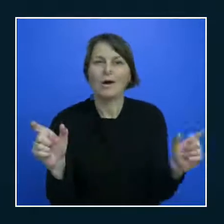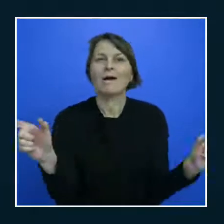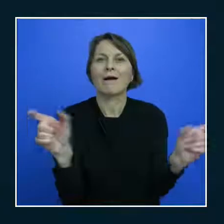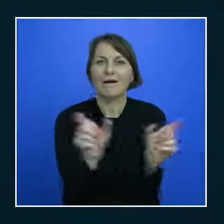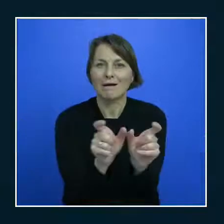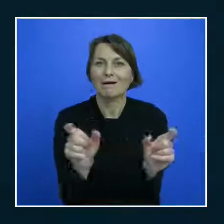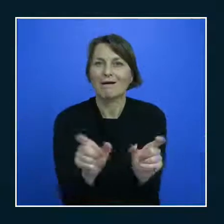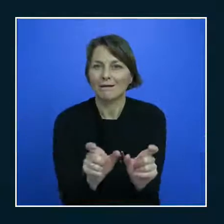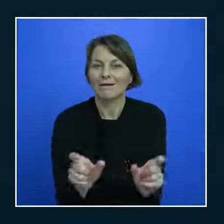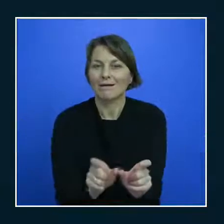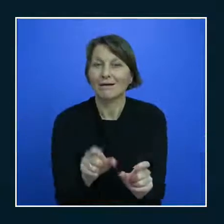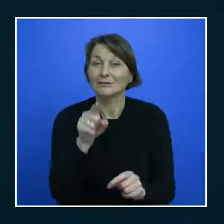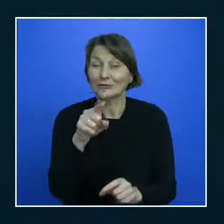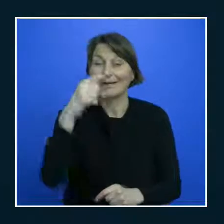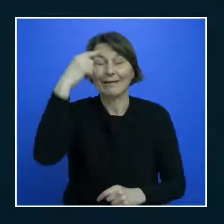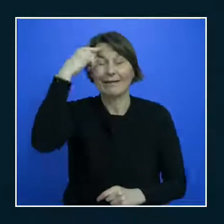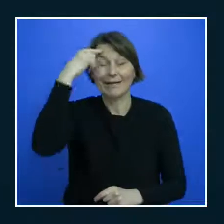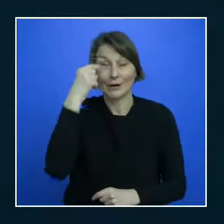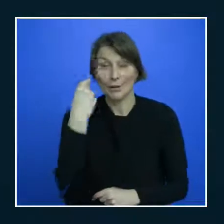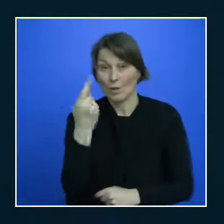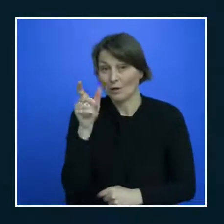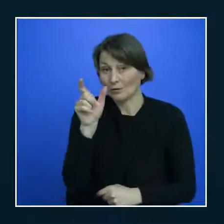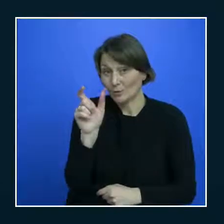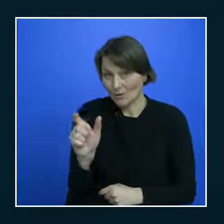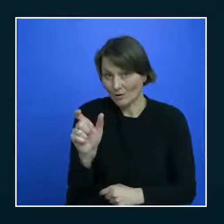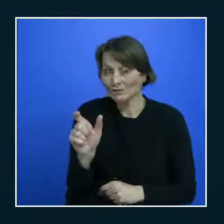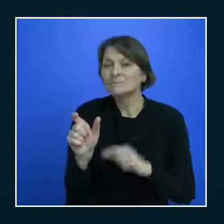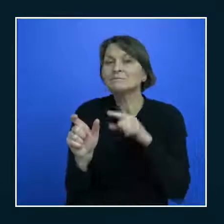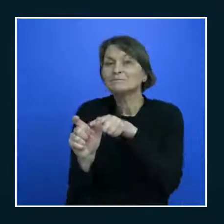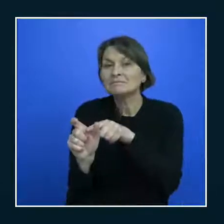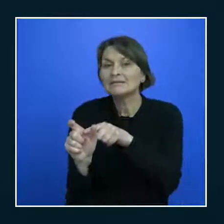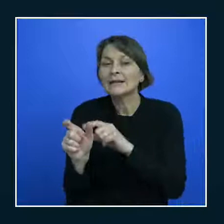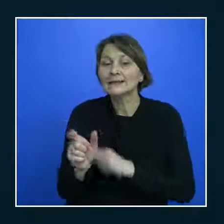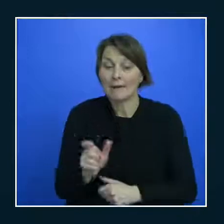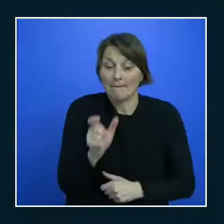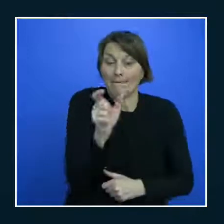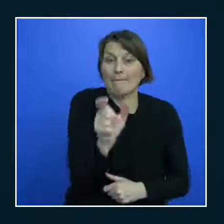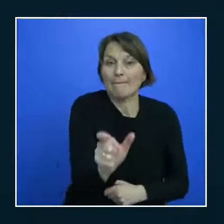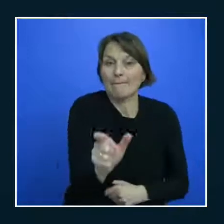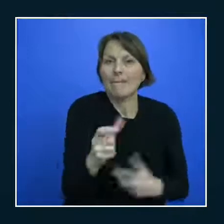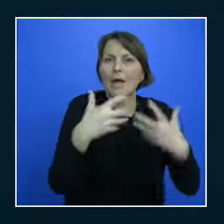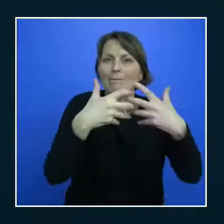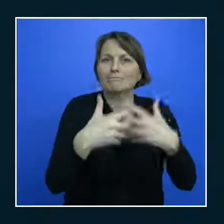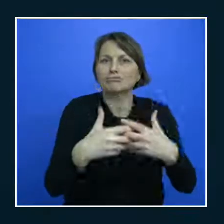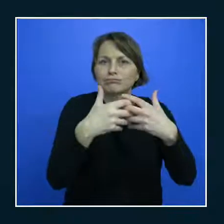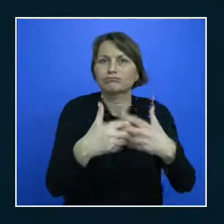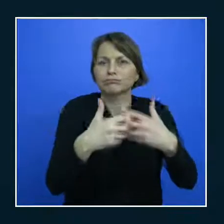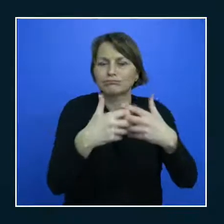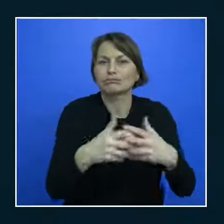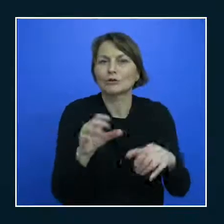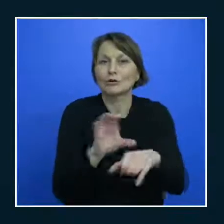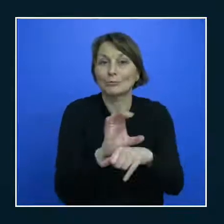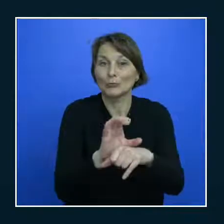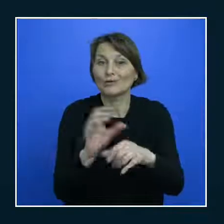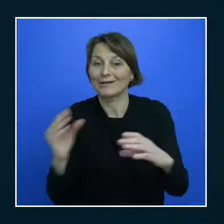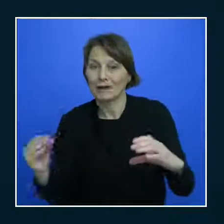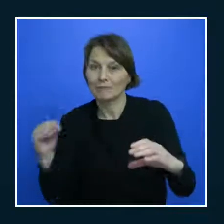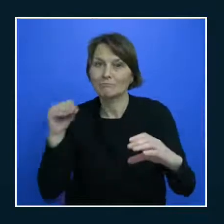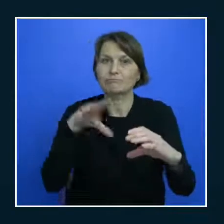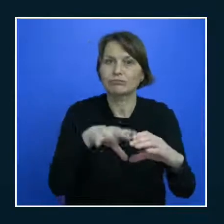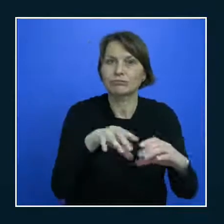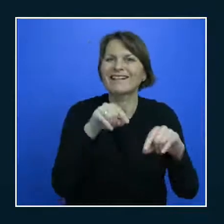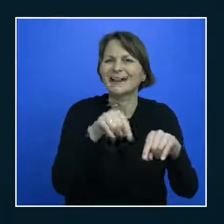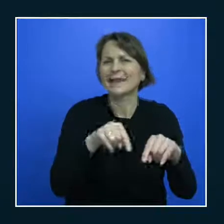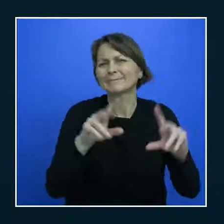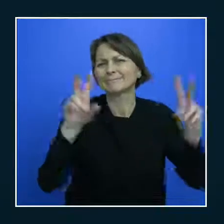when you use machine learning, you can actually project words into these things called vectors. And the way that you do that